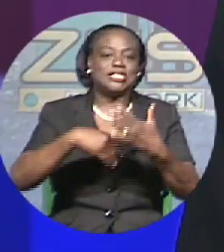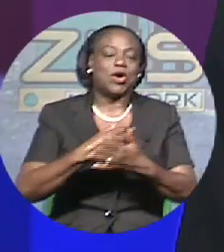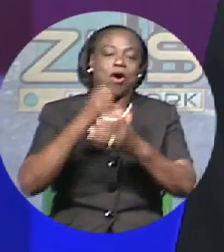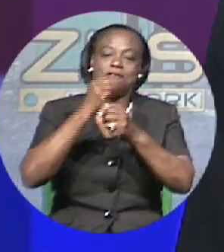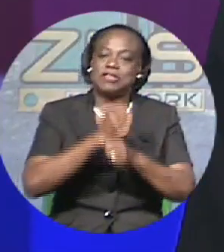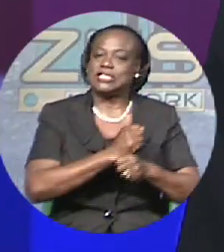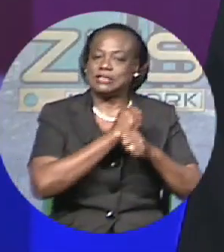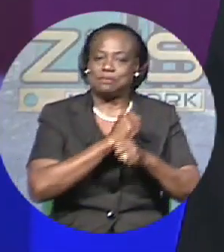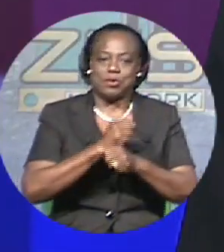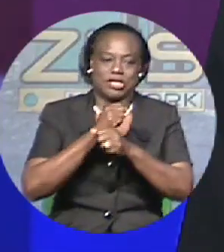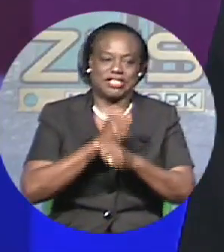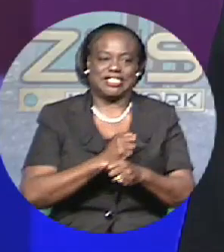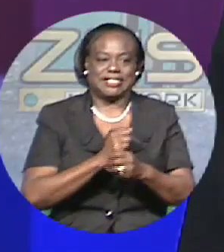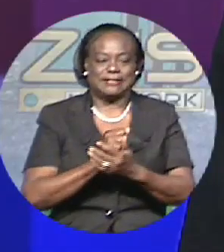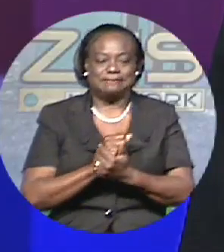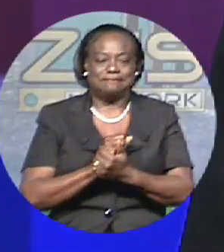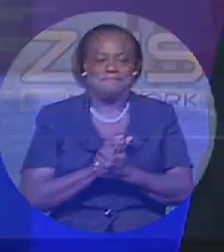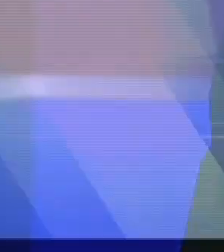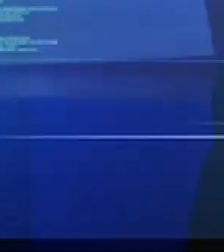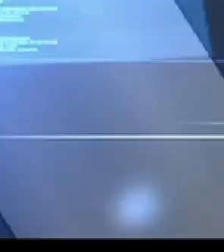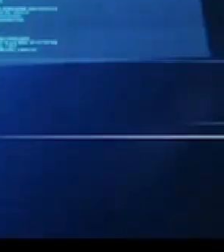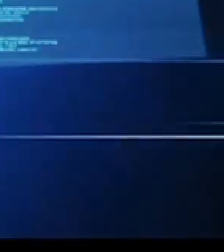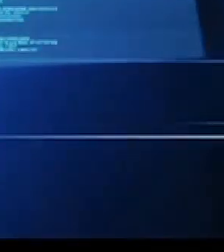tuned. The Bahamas Tonight is back after the break.